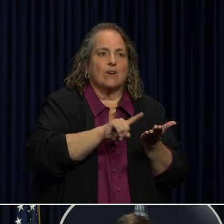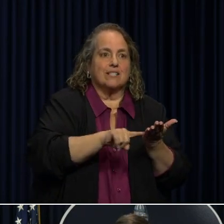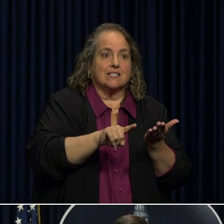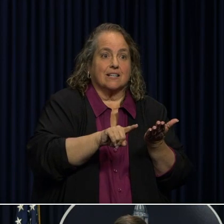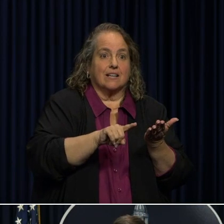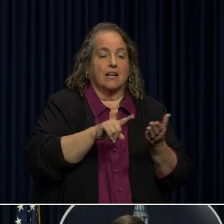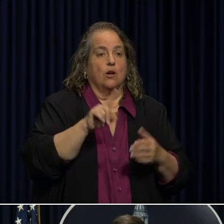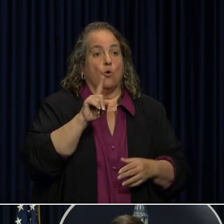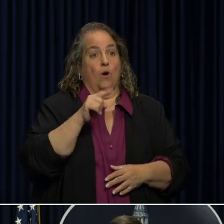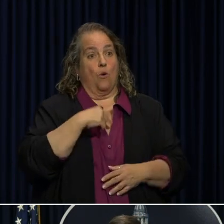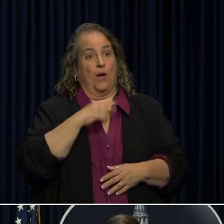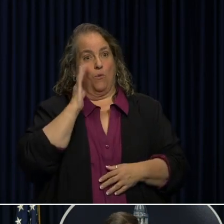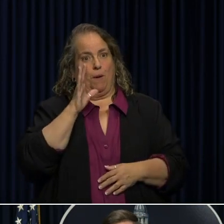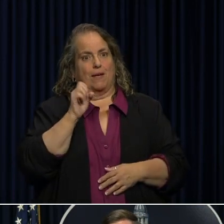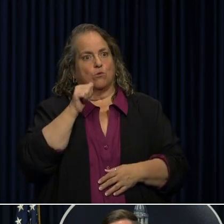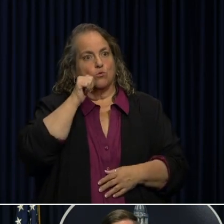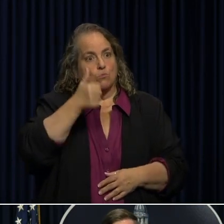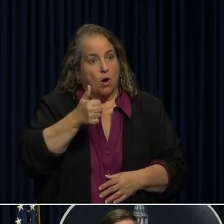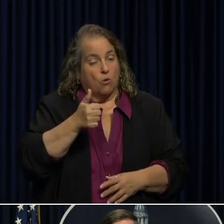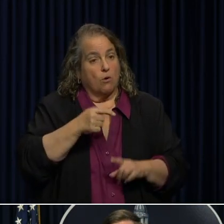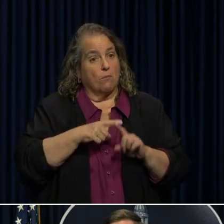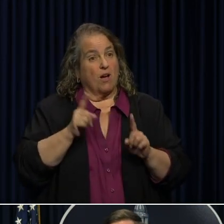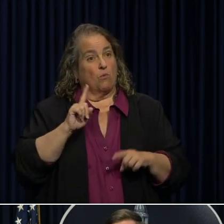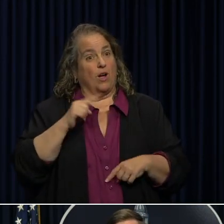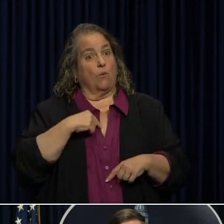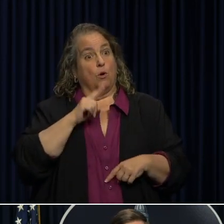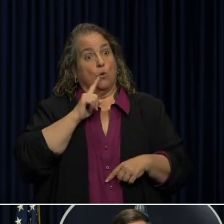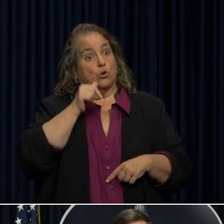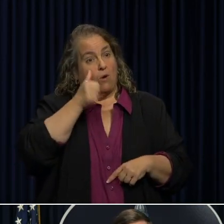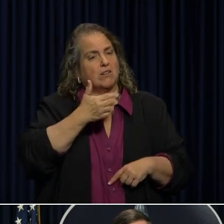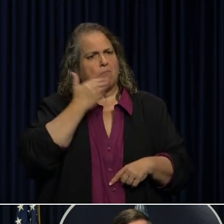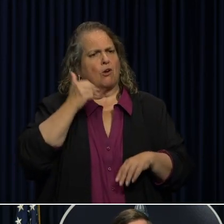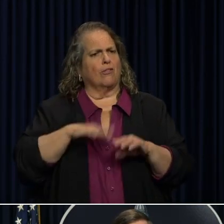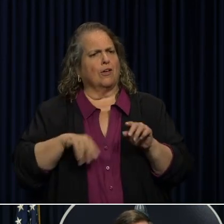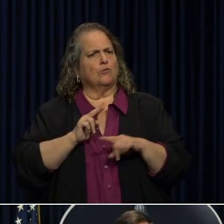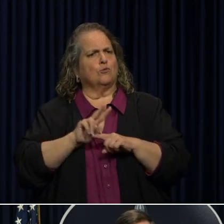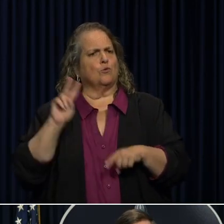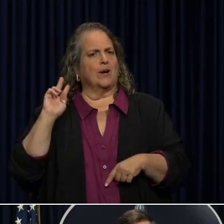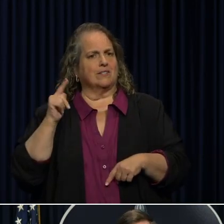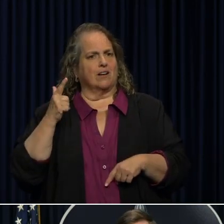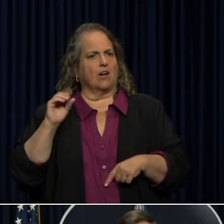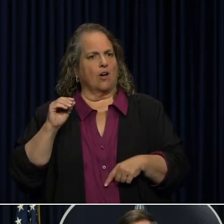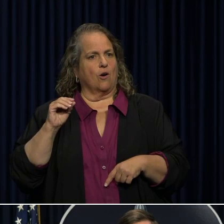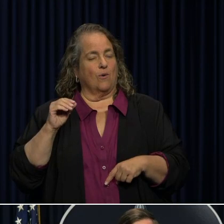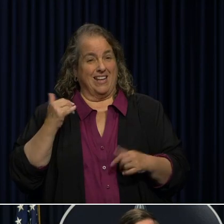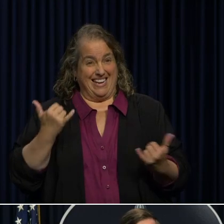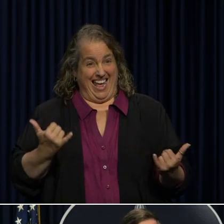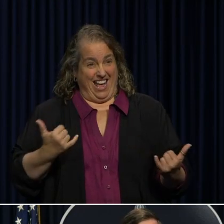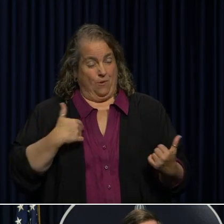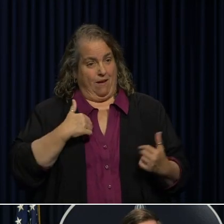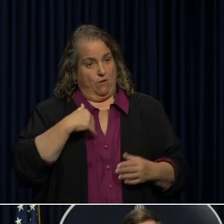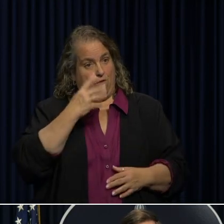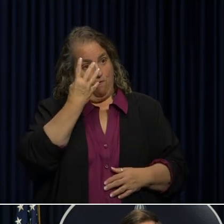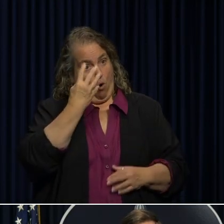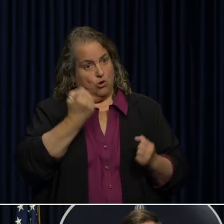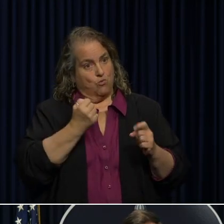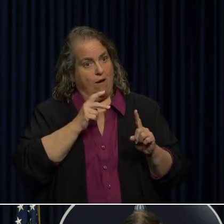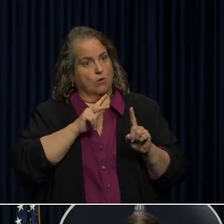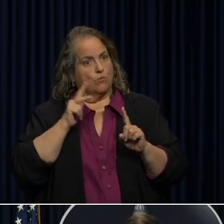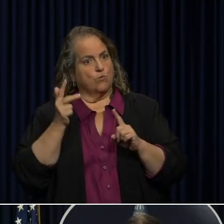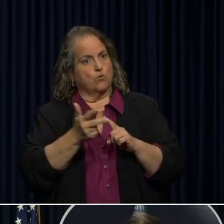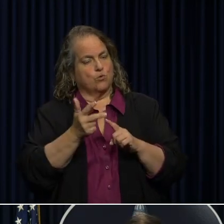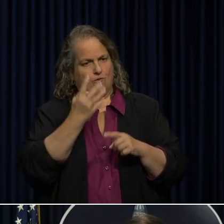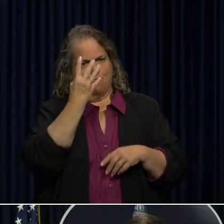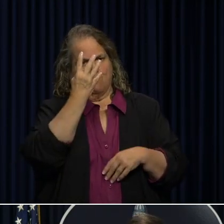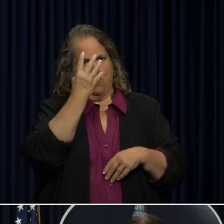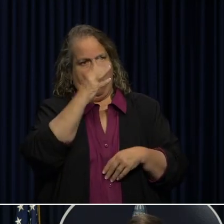weeks ago. So we had 4 sites up today, 4 drive-in sites. Think about as long as we tried to make that happen. We had